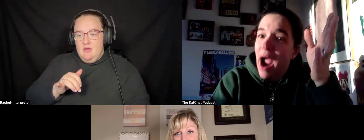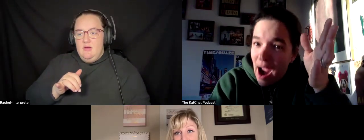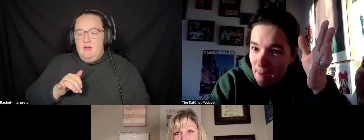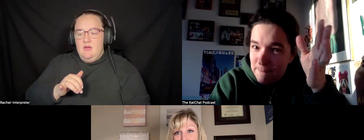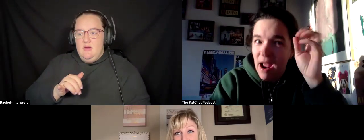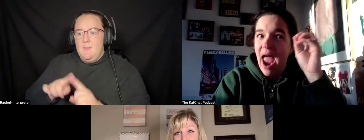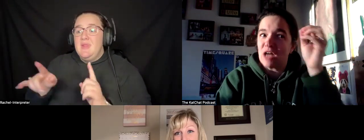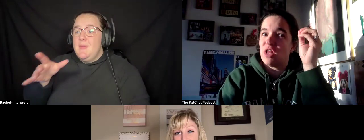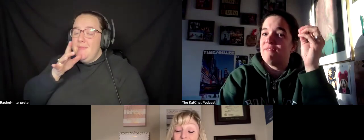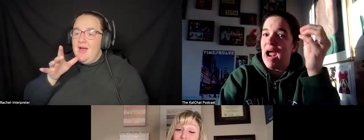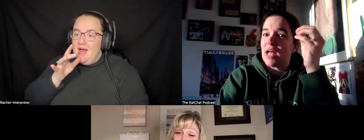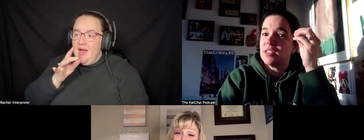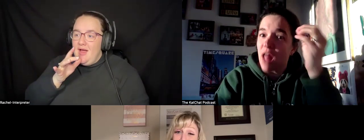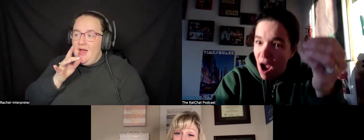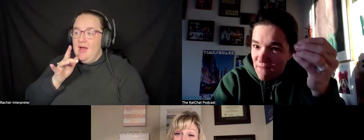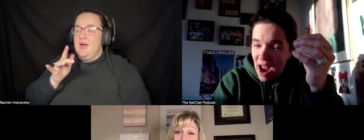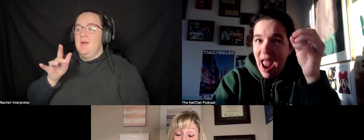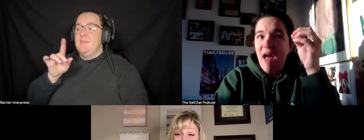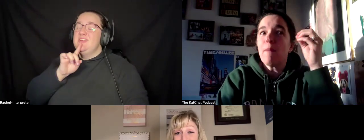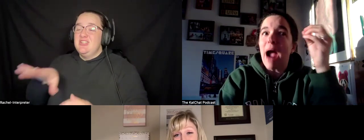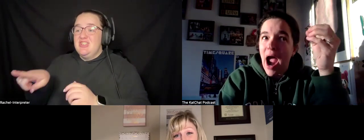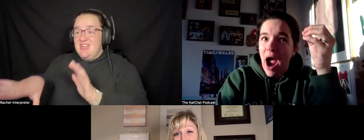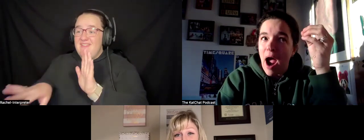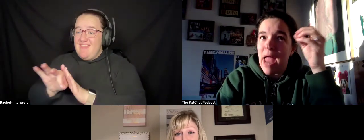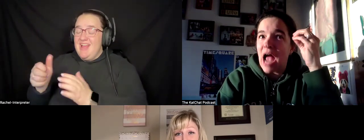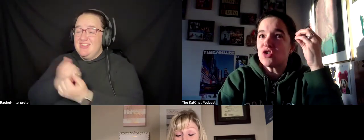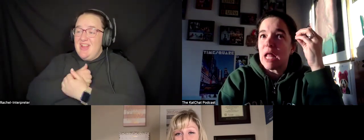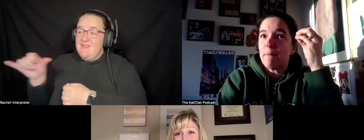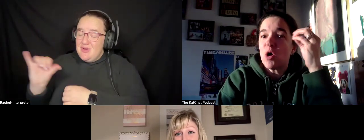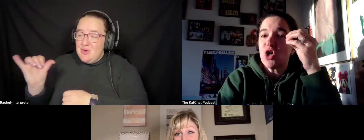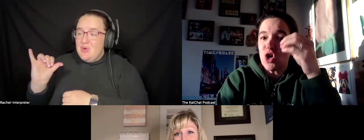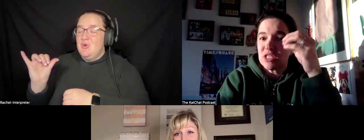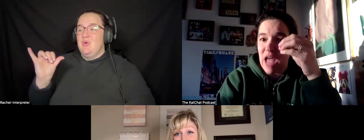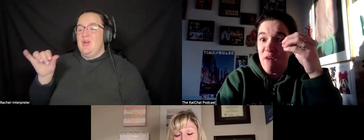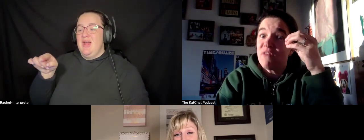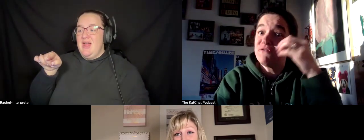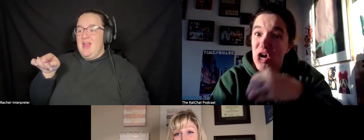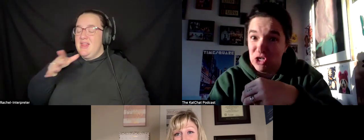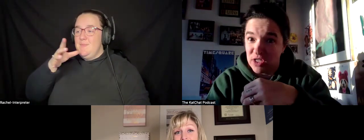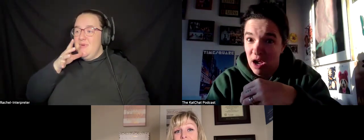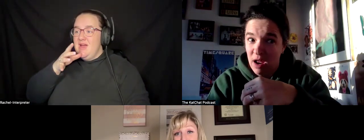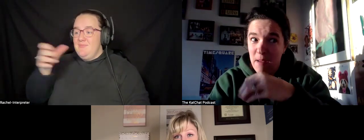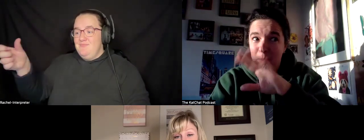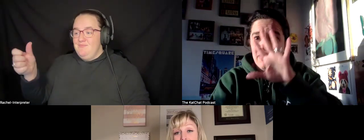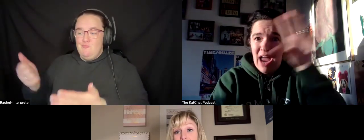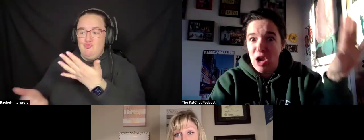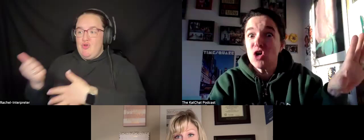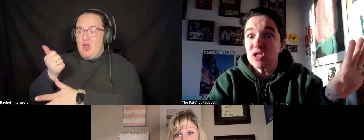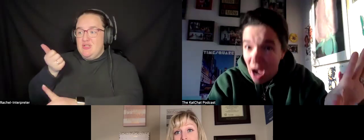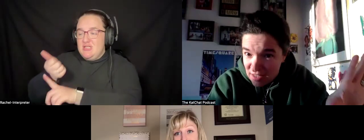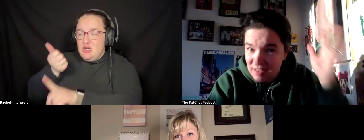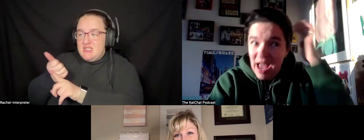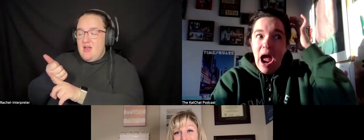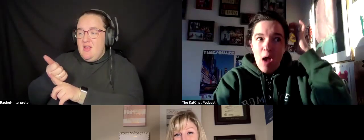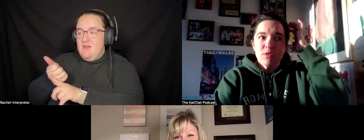the mom actually found love. And the mom actually put herself first than